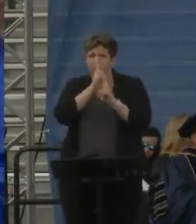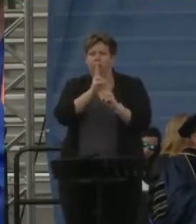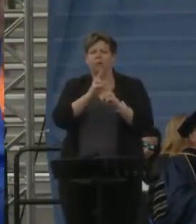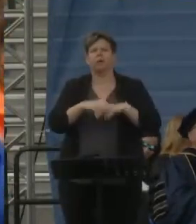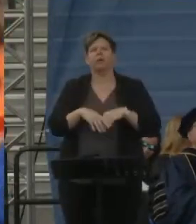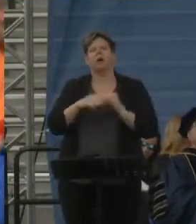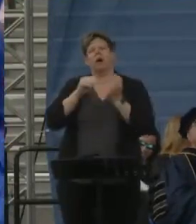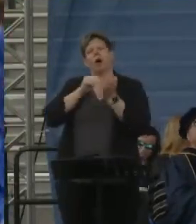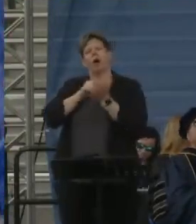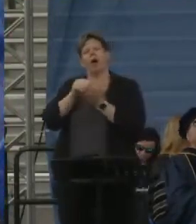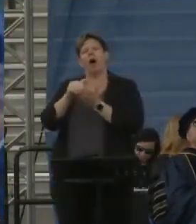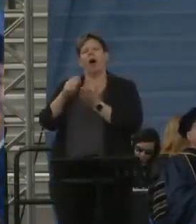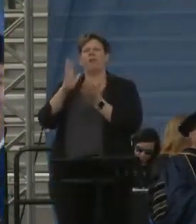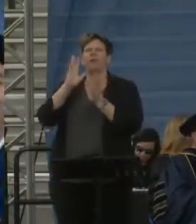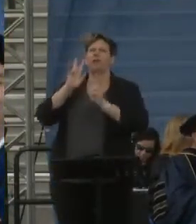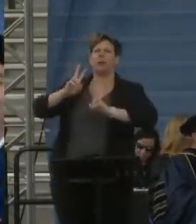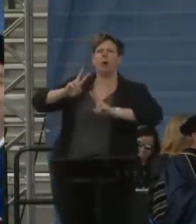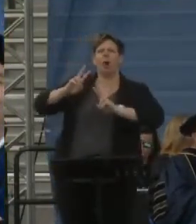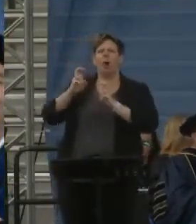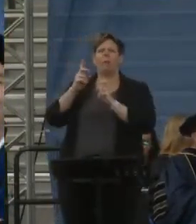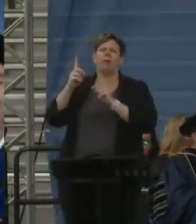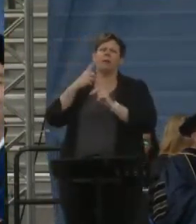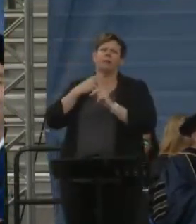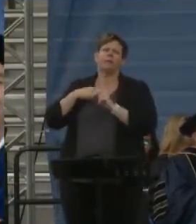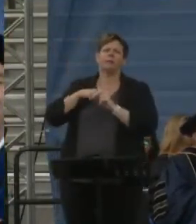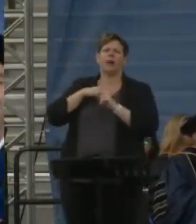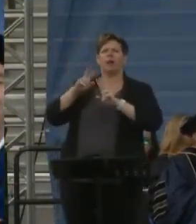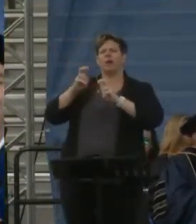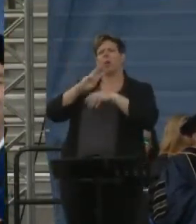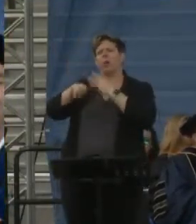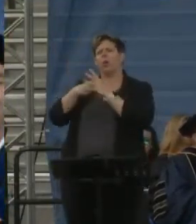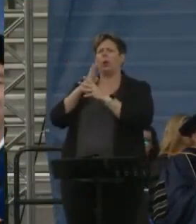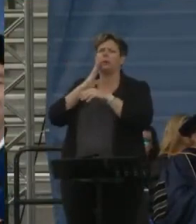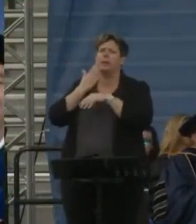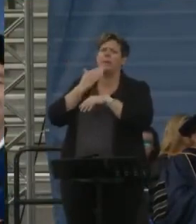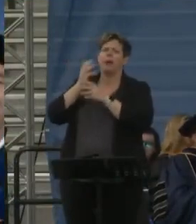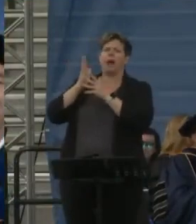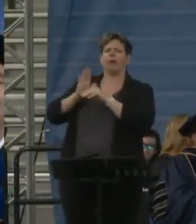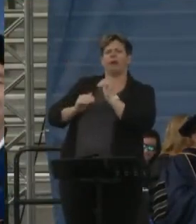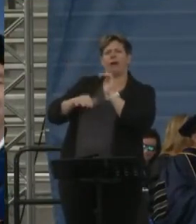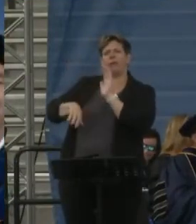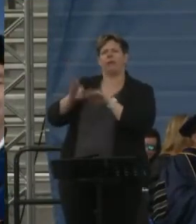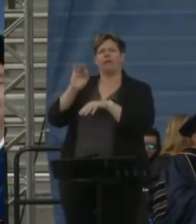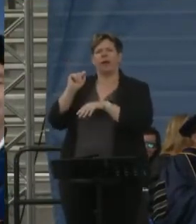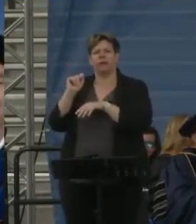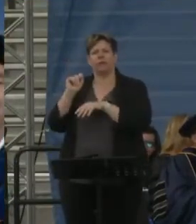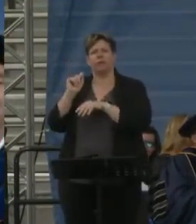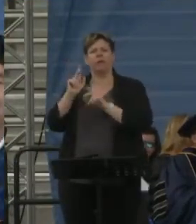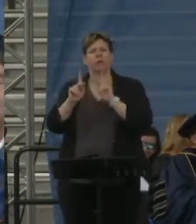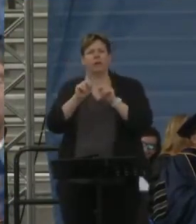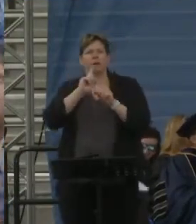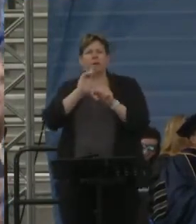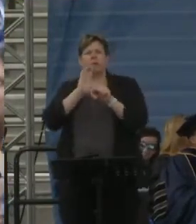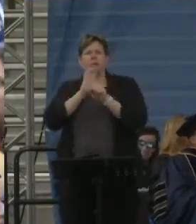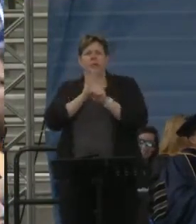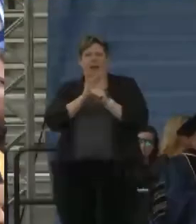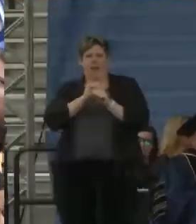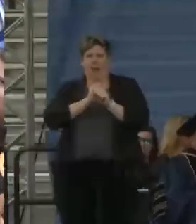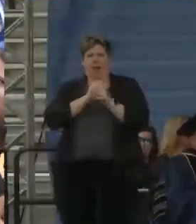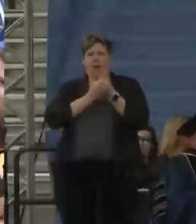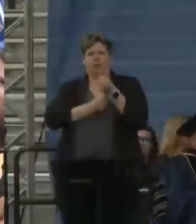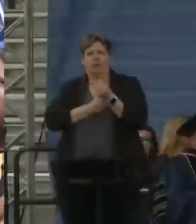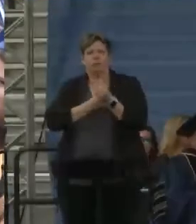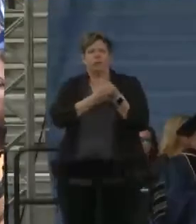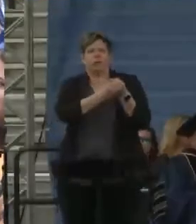saying, leave the world better than the way we found it. Those who dedicate their lives to others, using their privilege to uplift